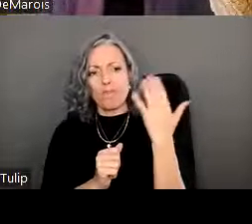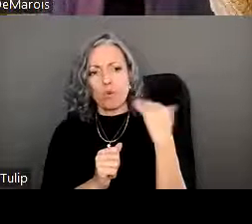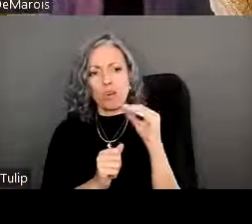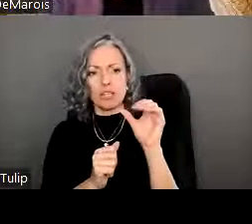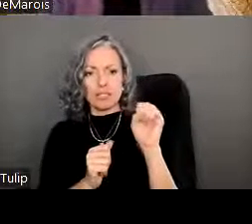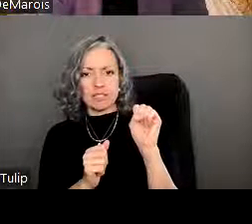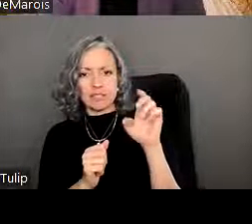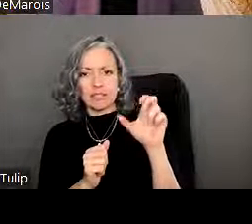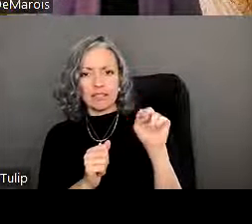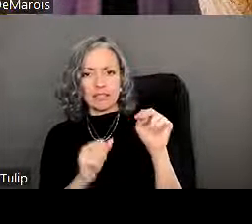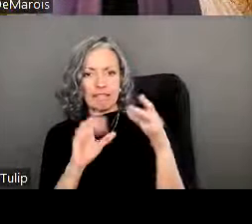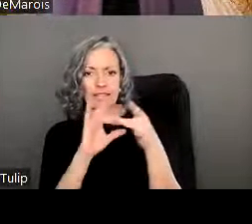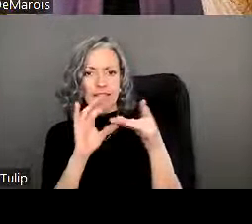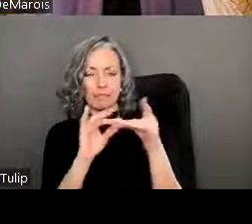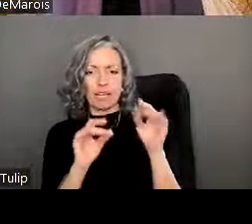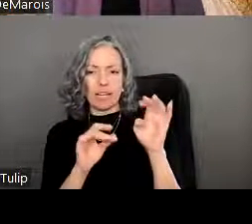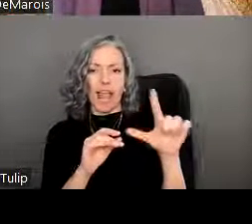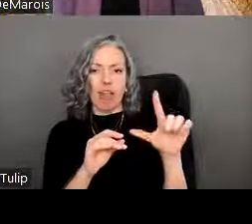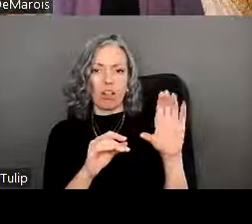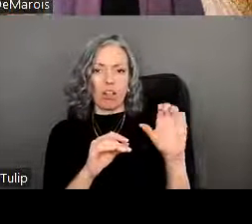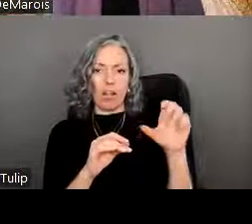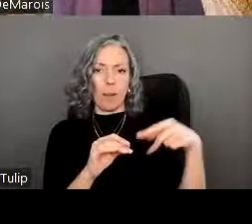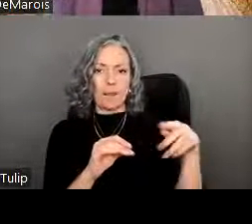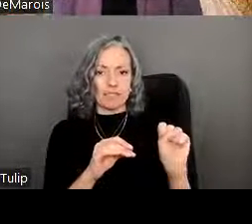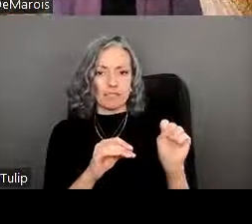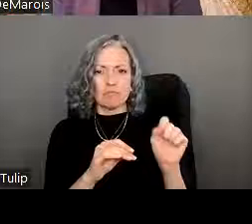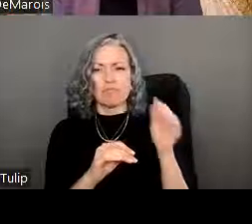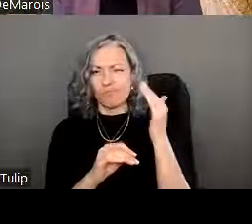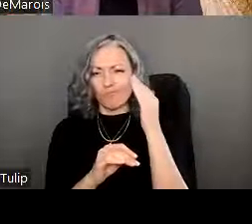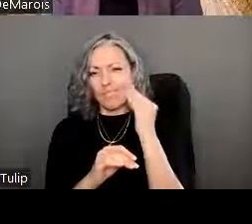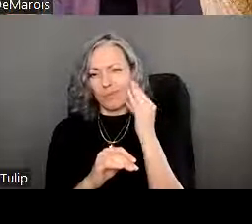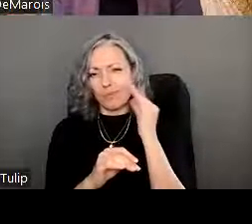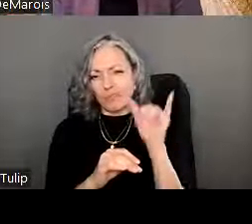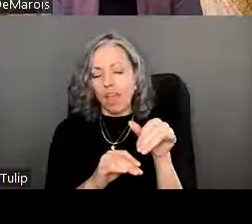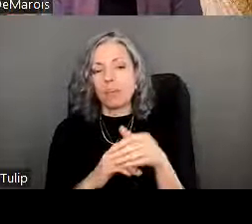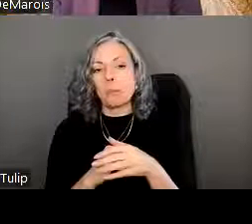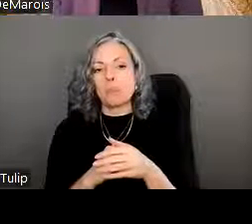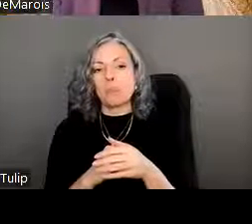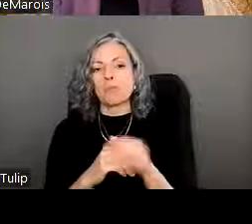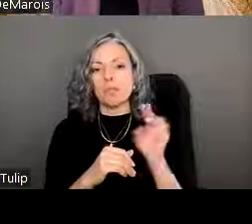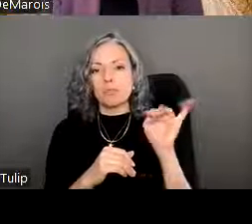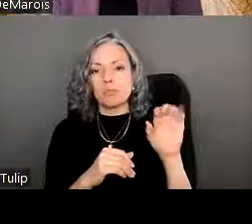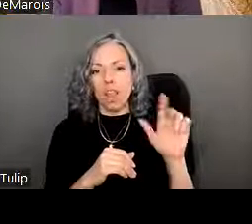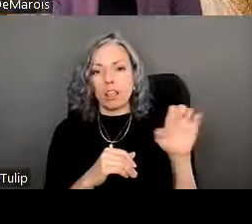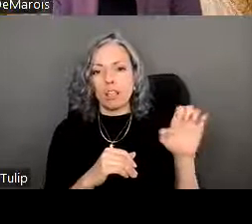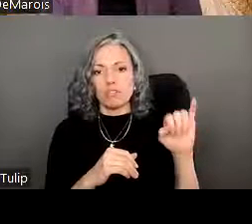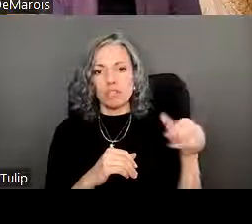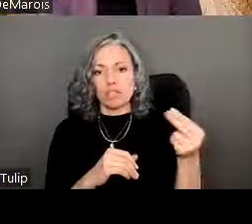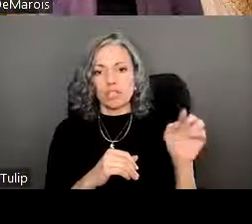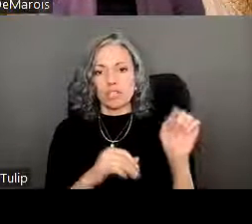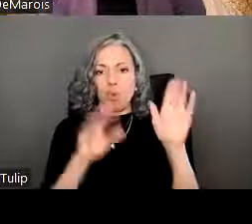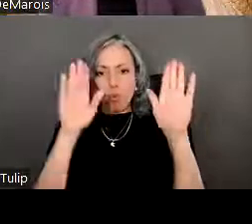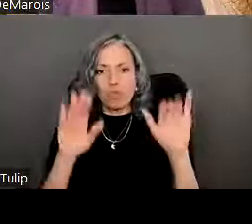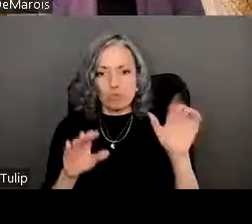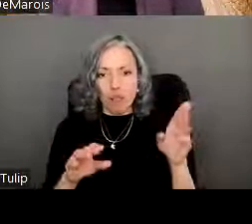about CalCompass. So we are familiar with that, and Michelle Johnson's doing an outstanding job leading